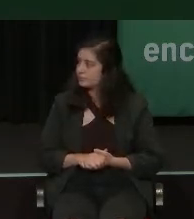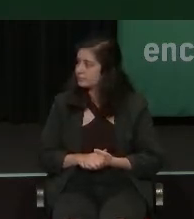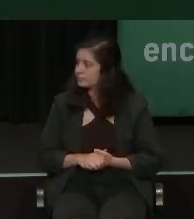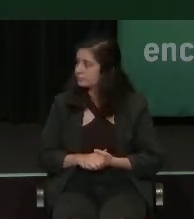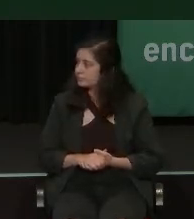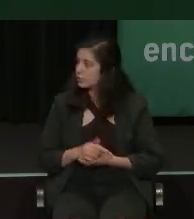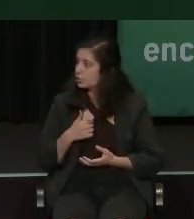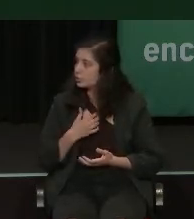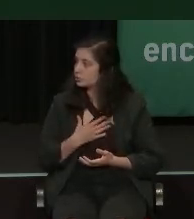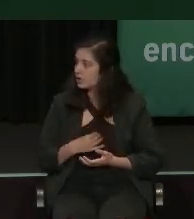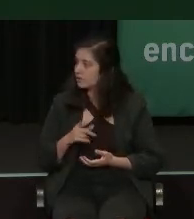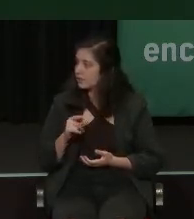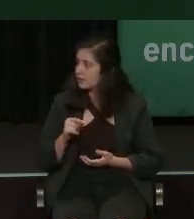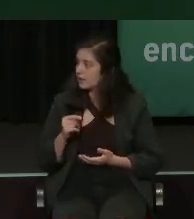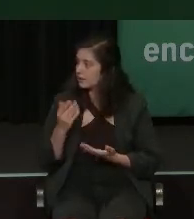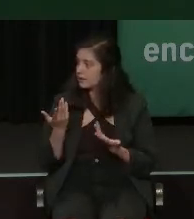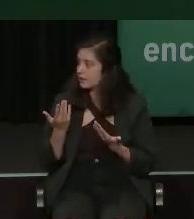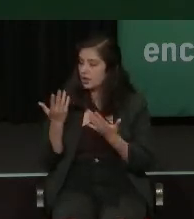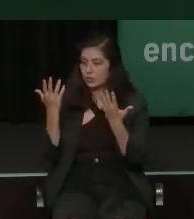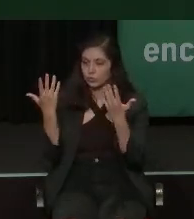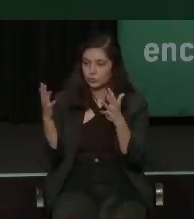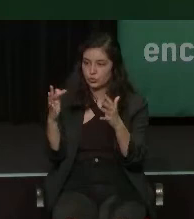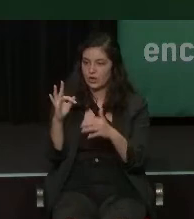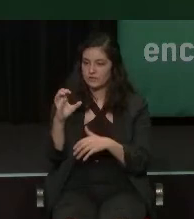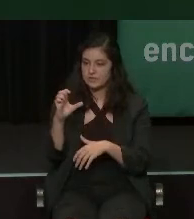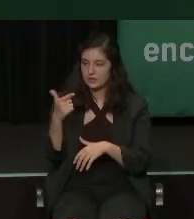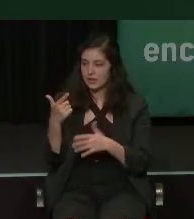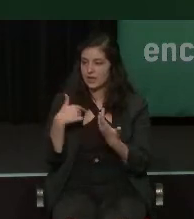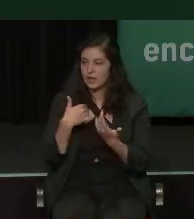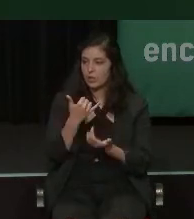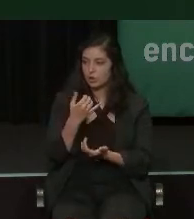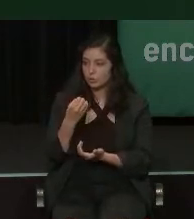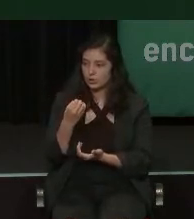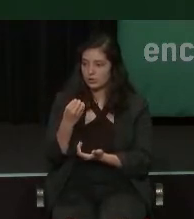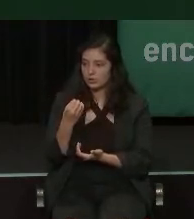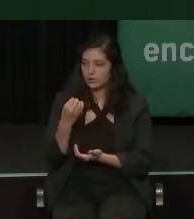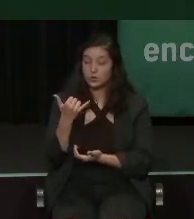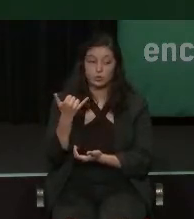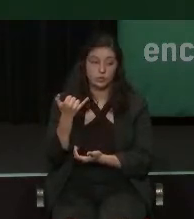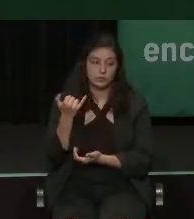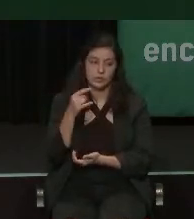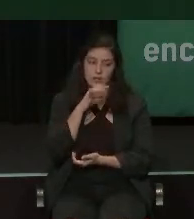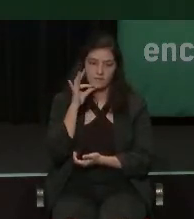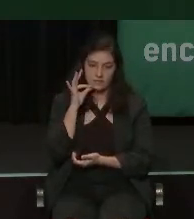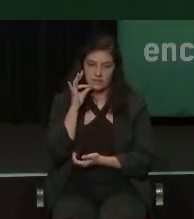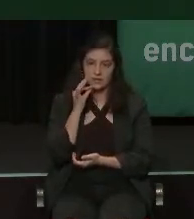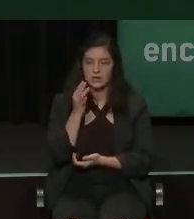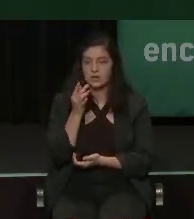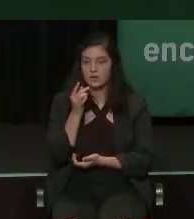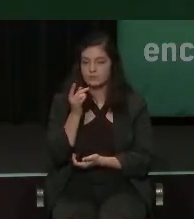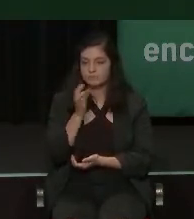And we would like also to congratulate FCT for the 25th anniversary. Ladies and